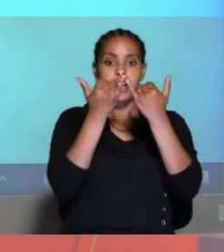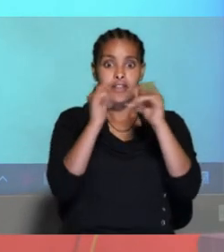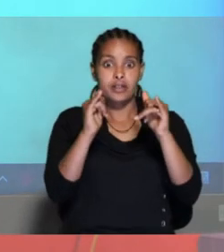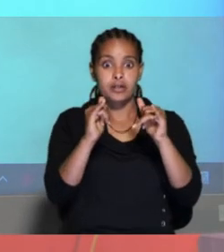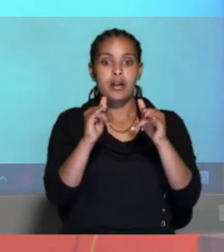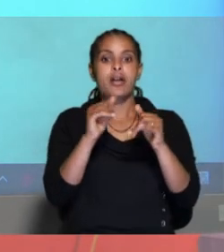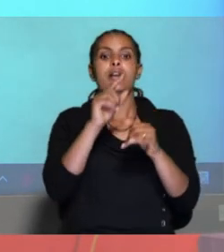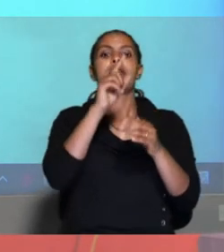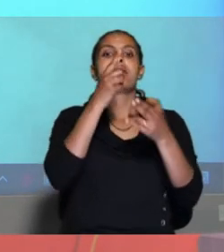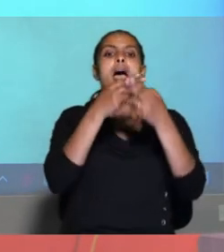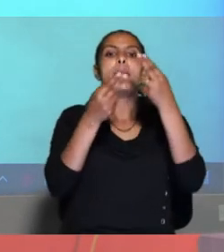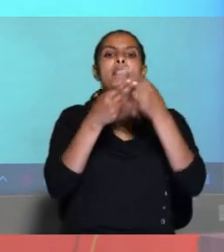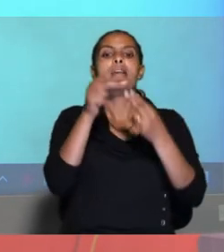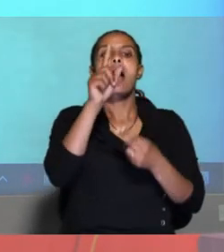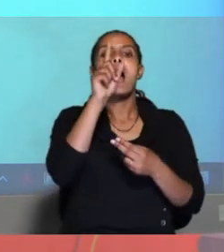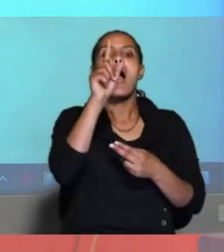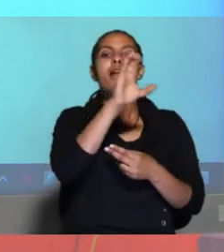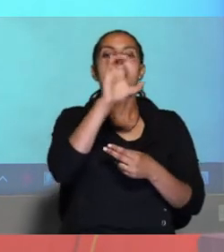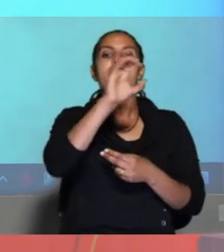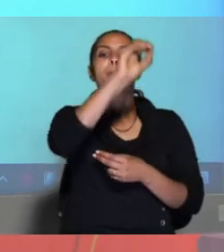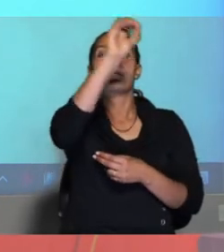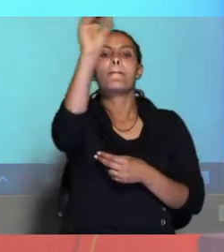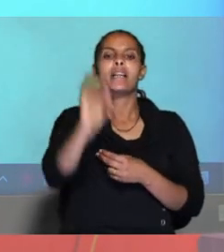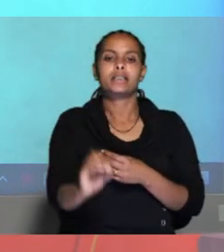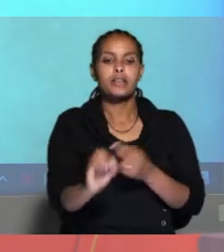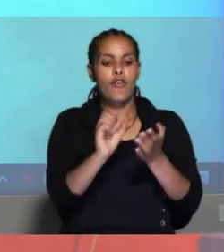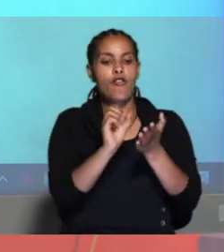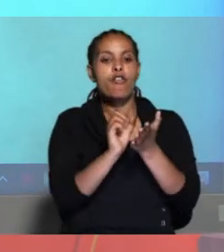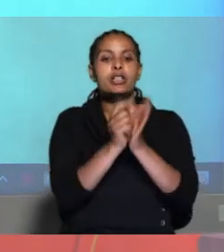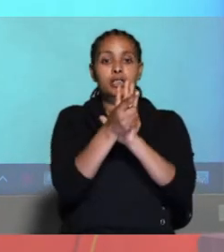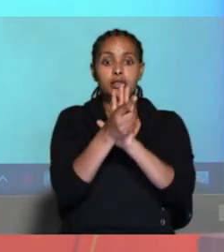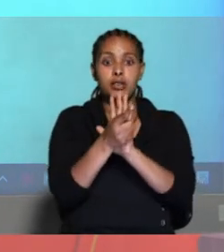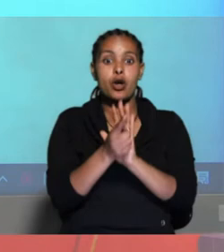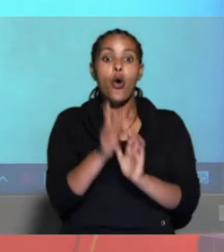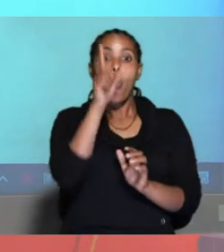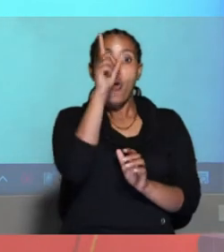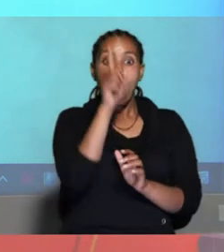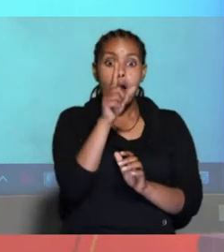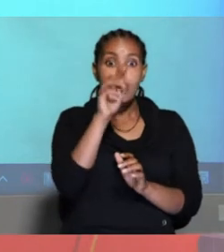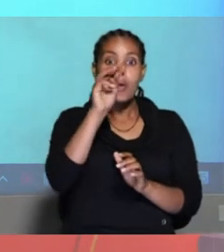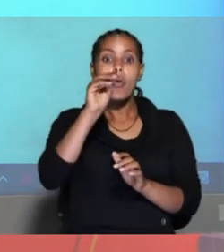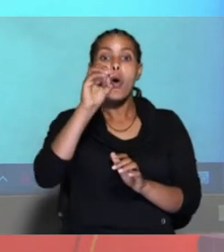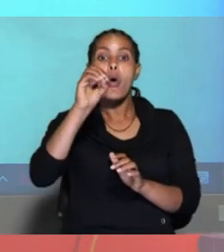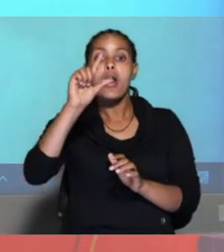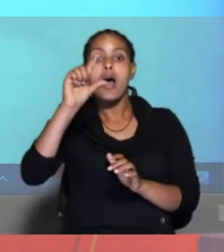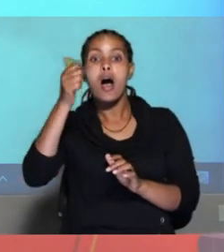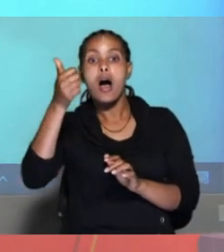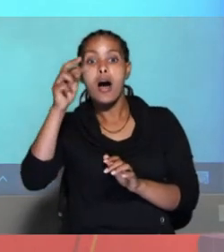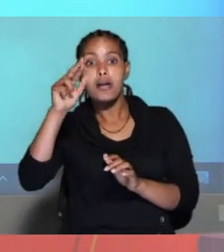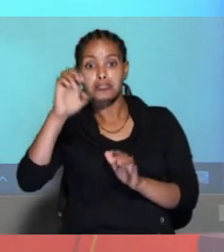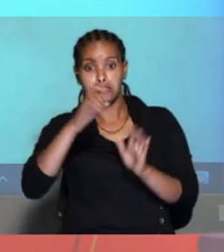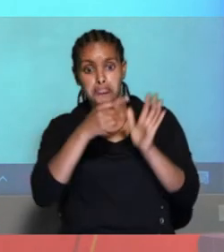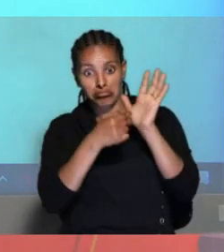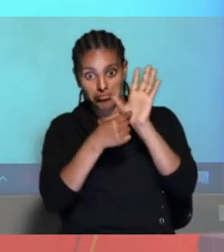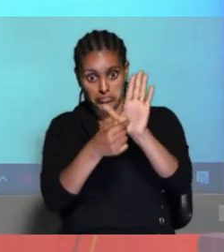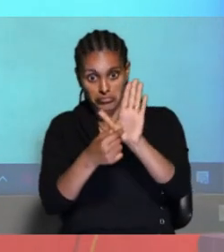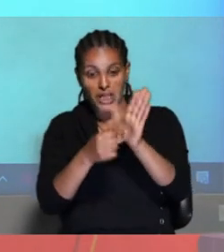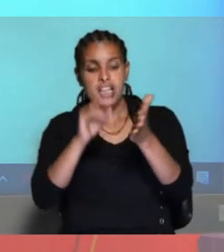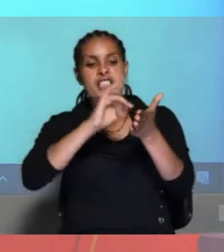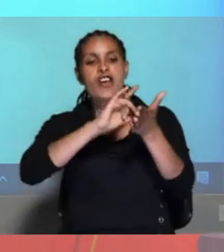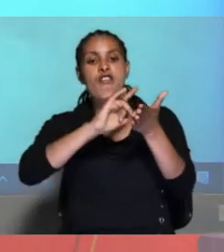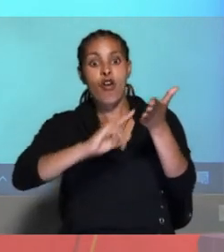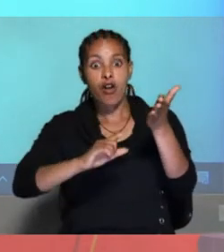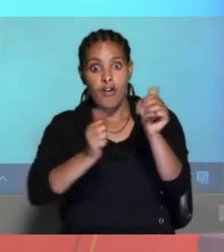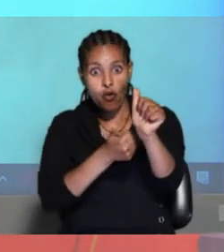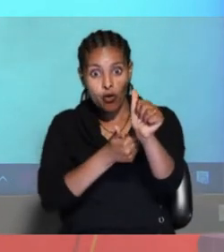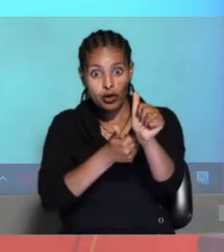times 100%. For example, a 1 molar hydrofluoric acid solution has the following